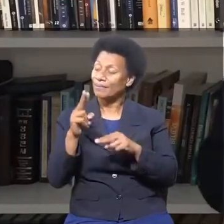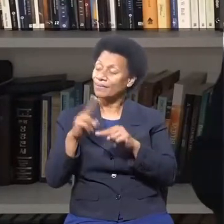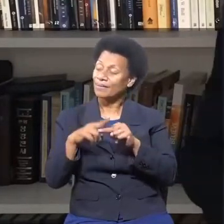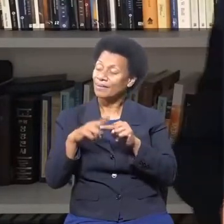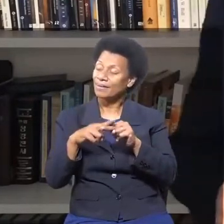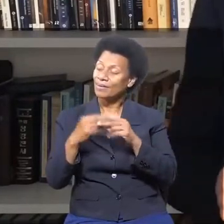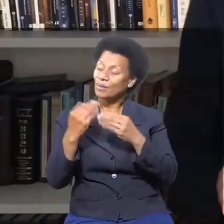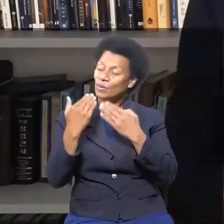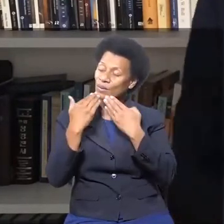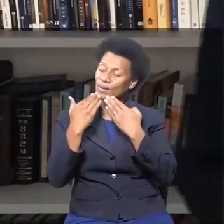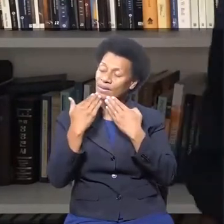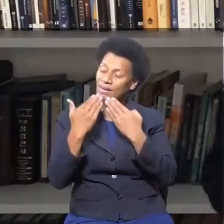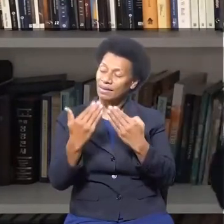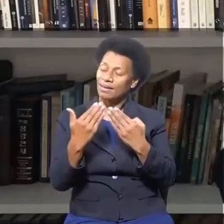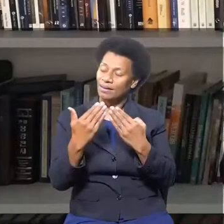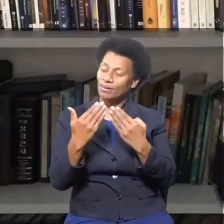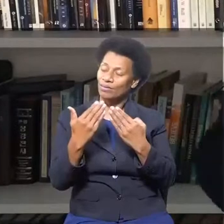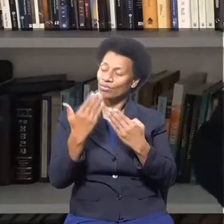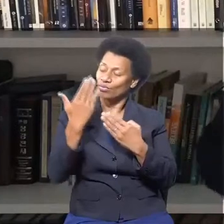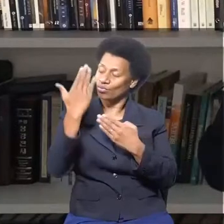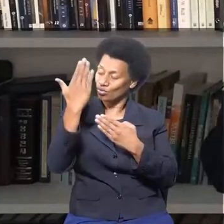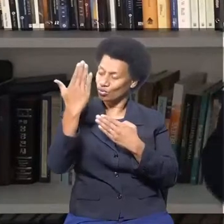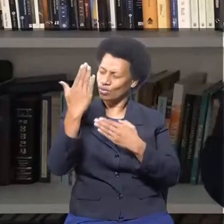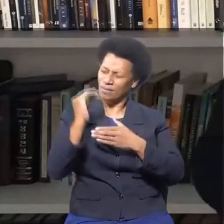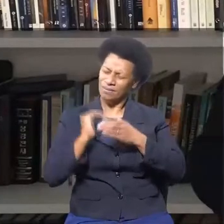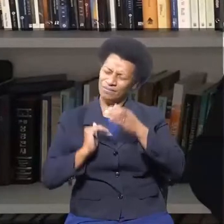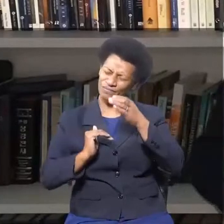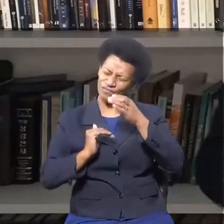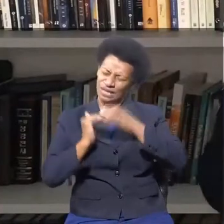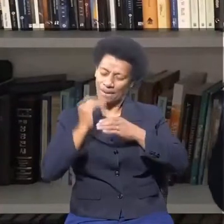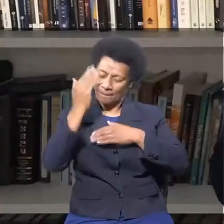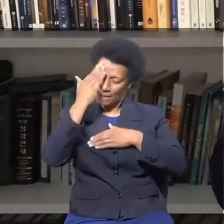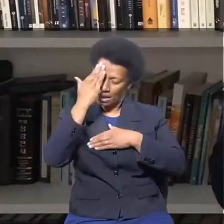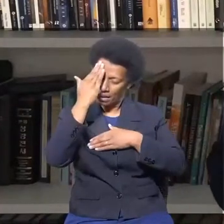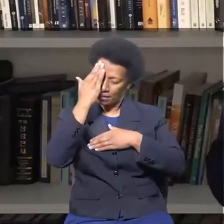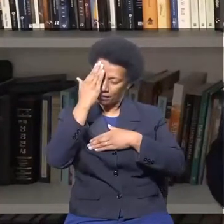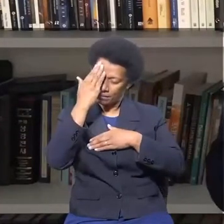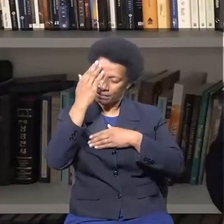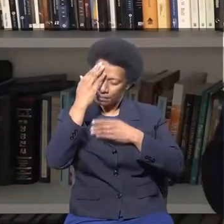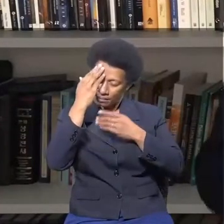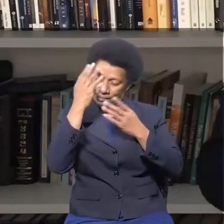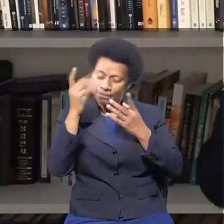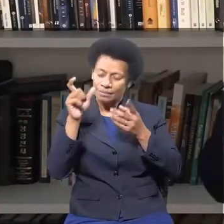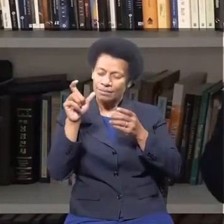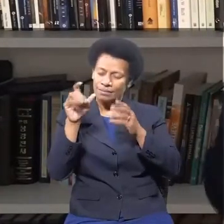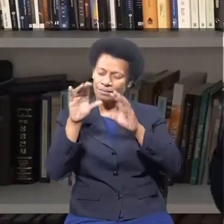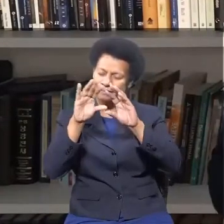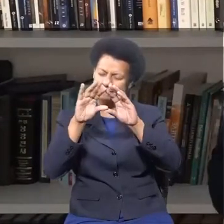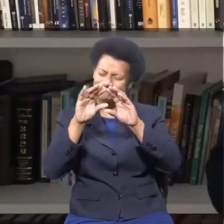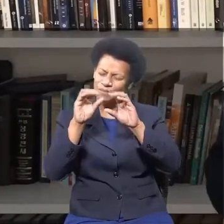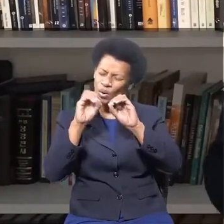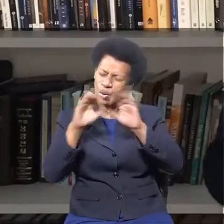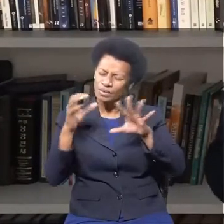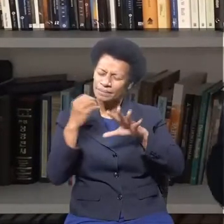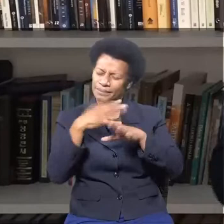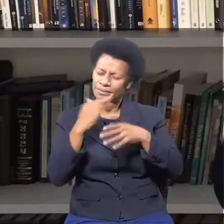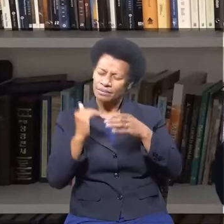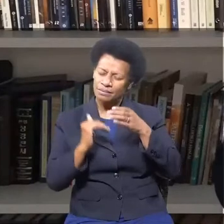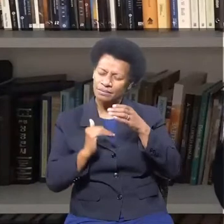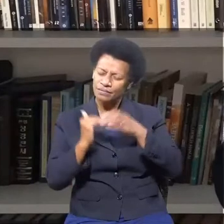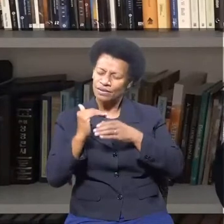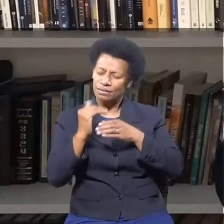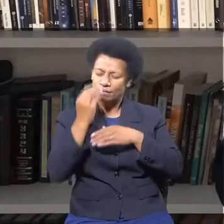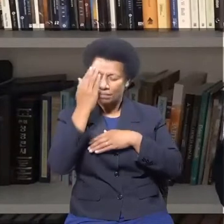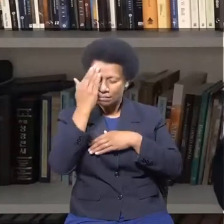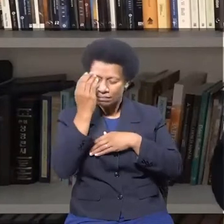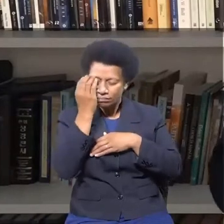well. Father, I just want to thank you, and may you fill our hearts and minds with your creative Holy